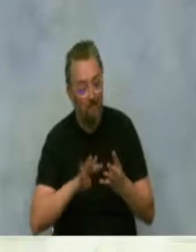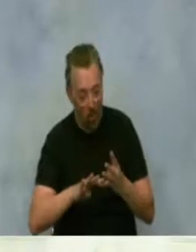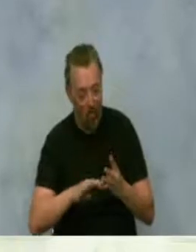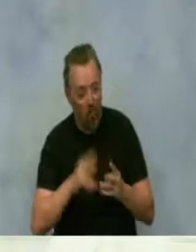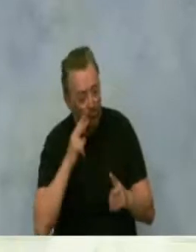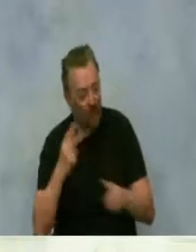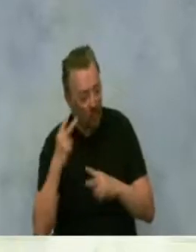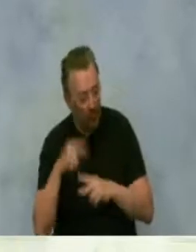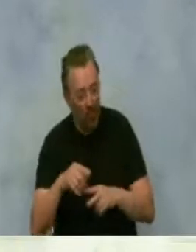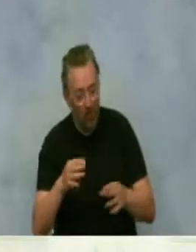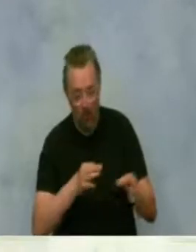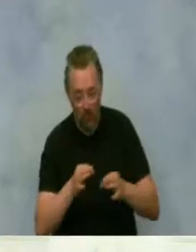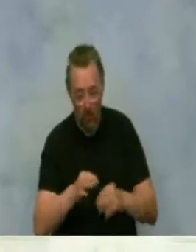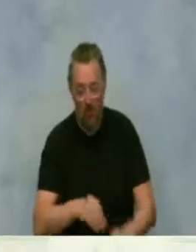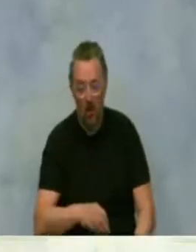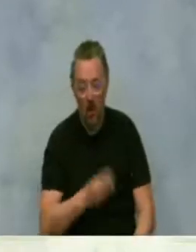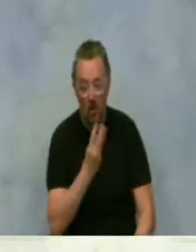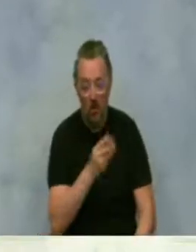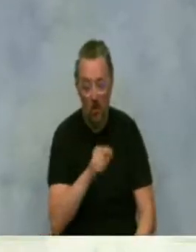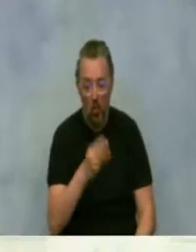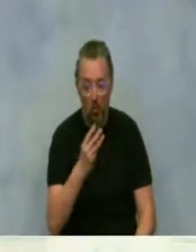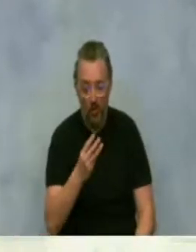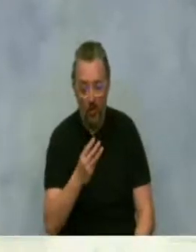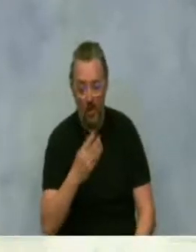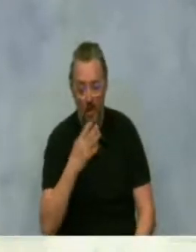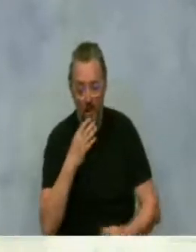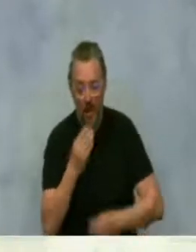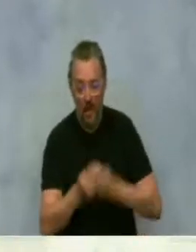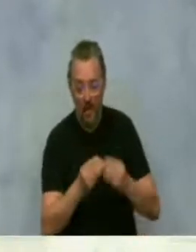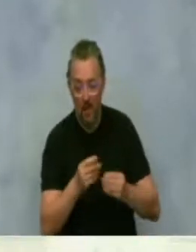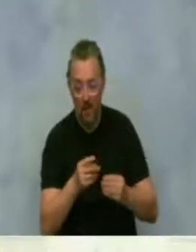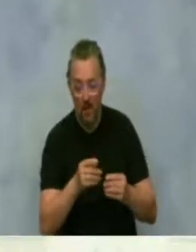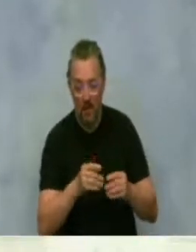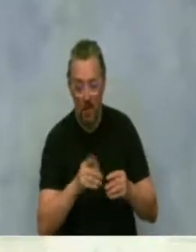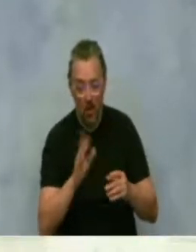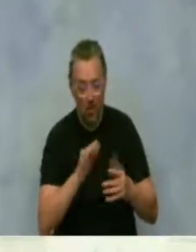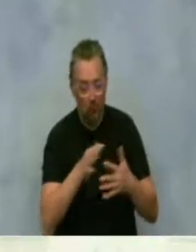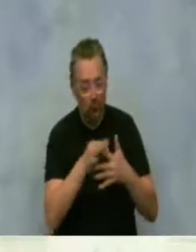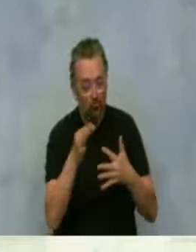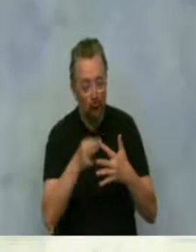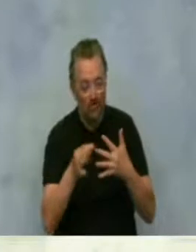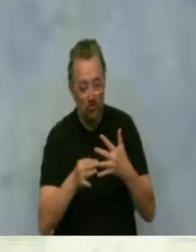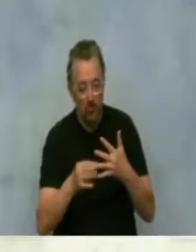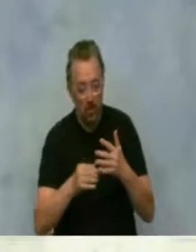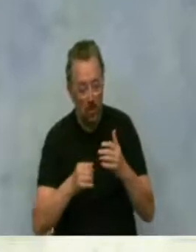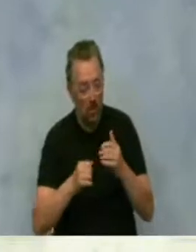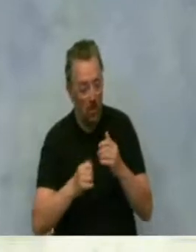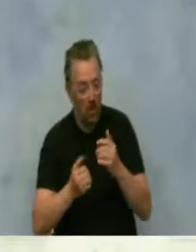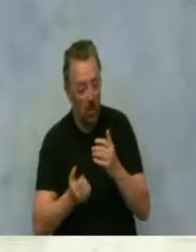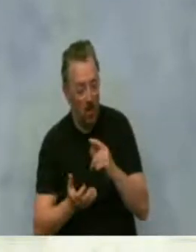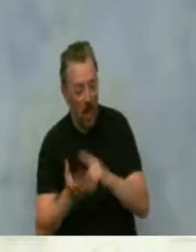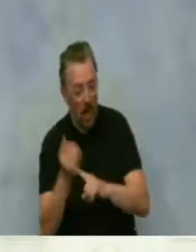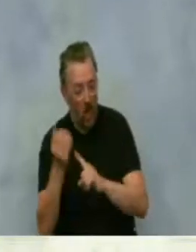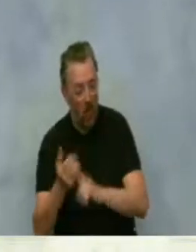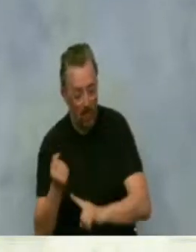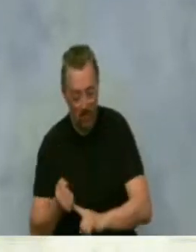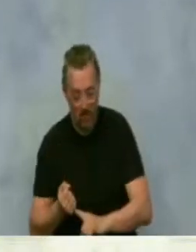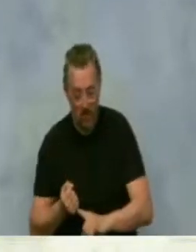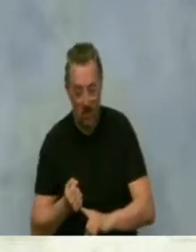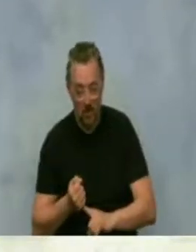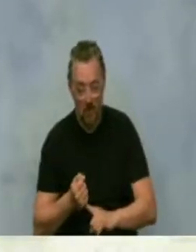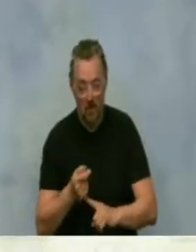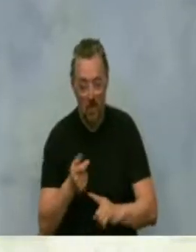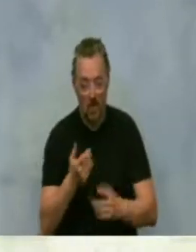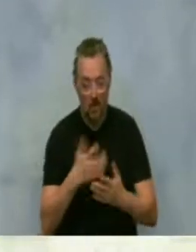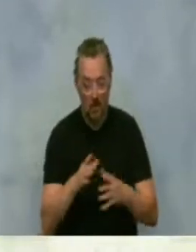strategy. 3.3 outlines the 4 strategic outcomes that the strategy is structured around, which are customers informed and